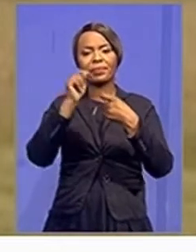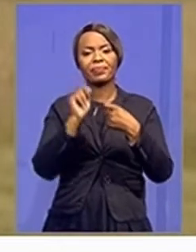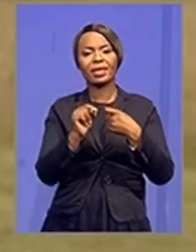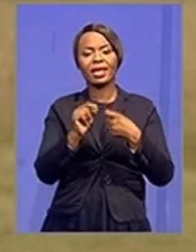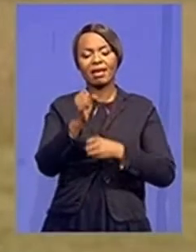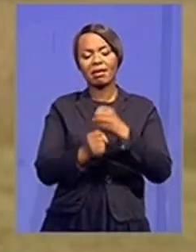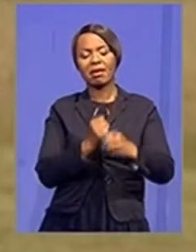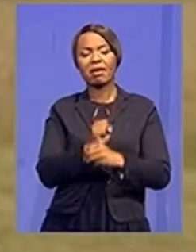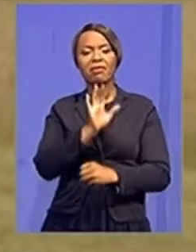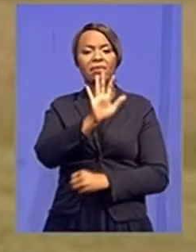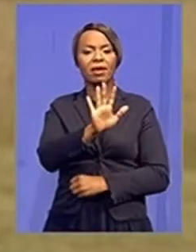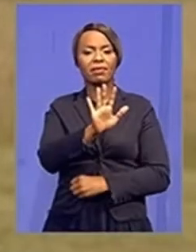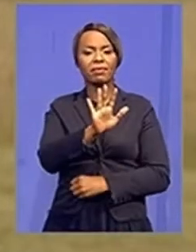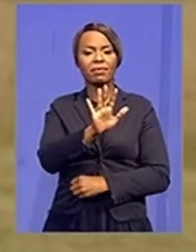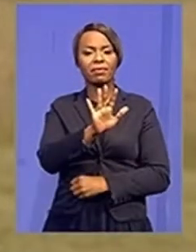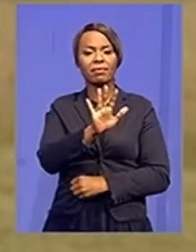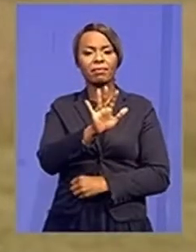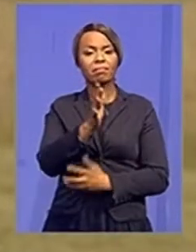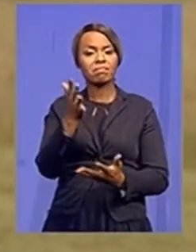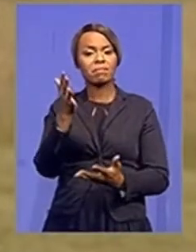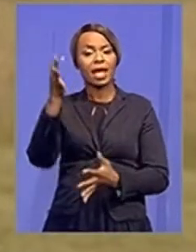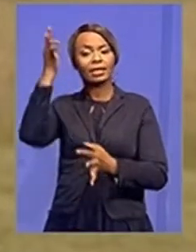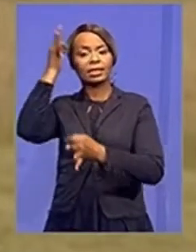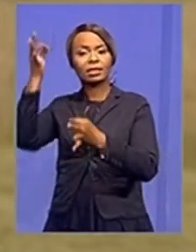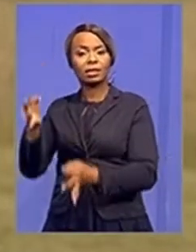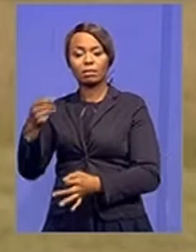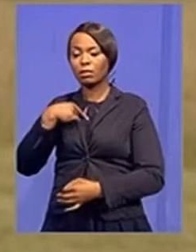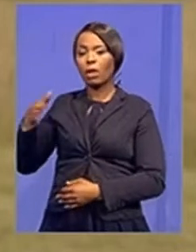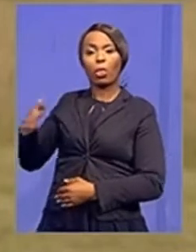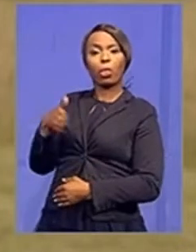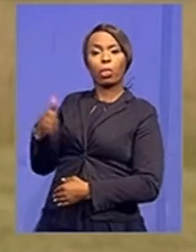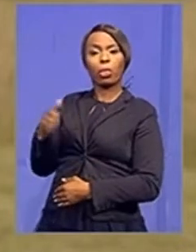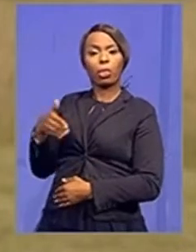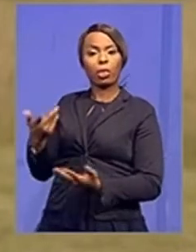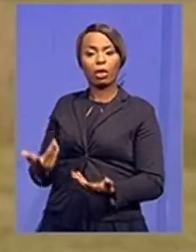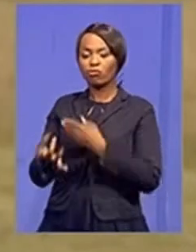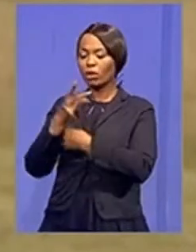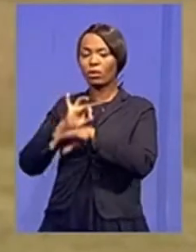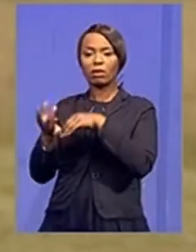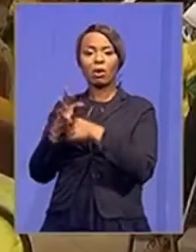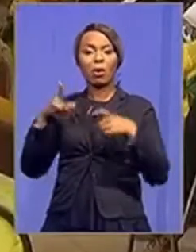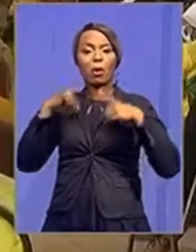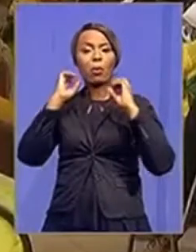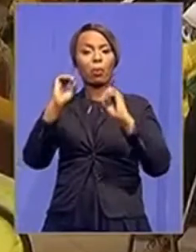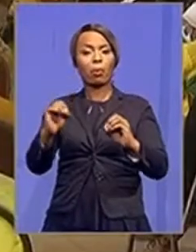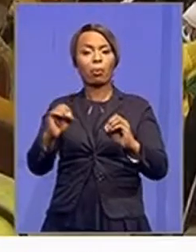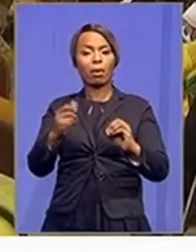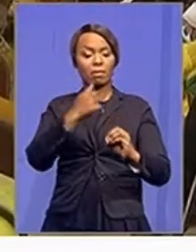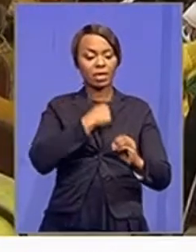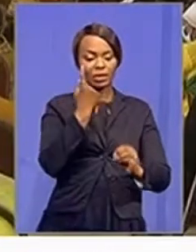That determination was done in our absence, in the absence of both ourselves and our representative on